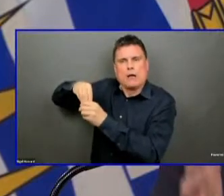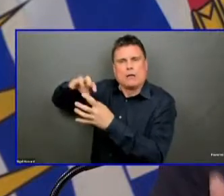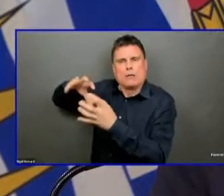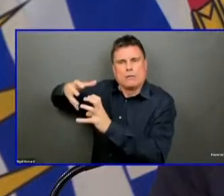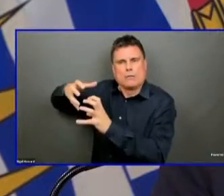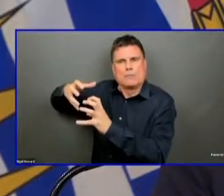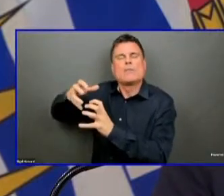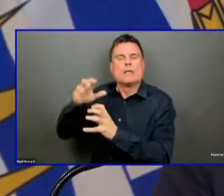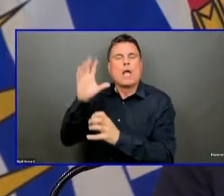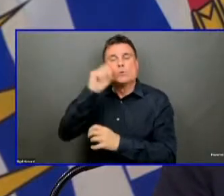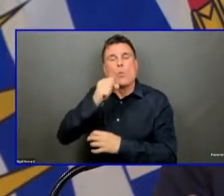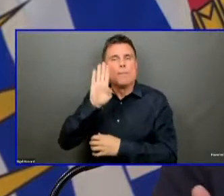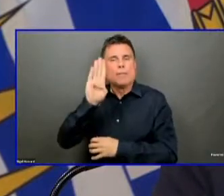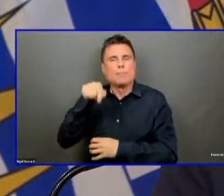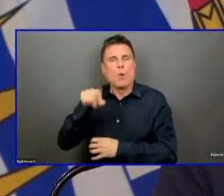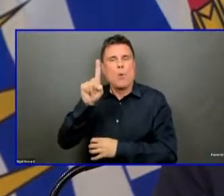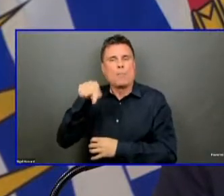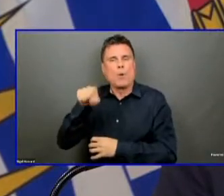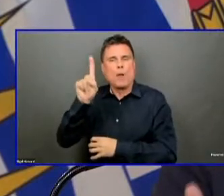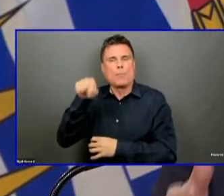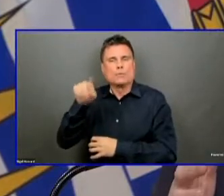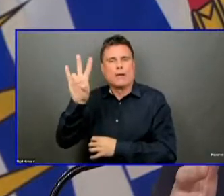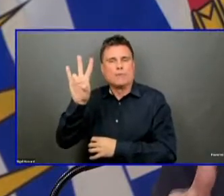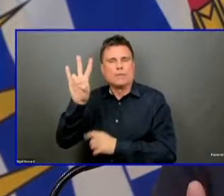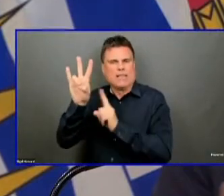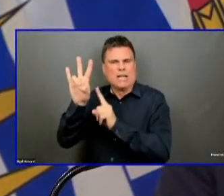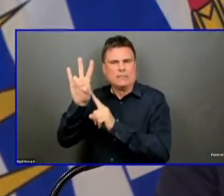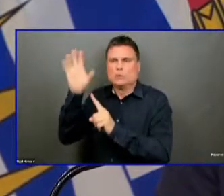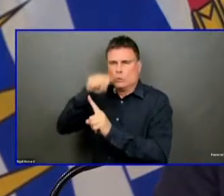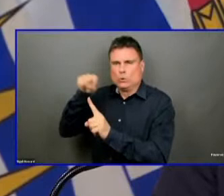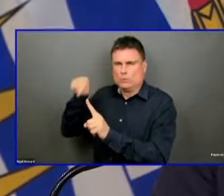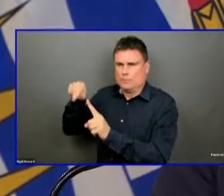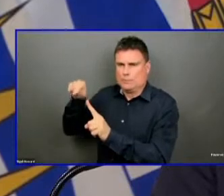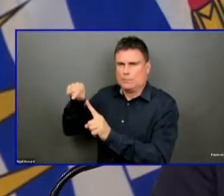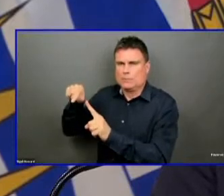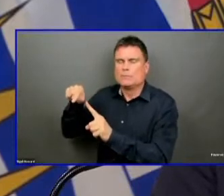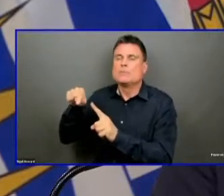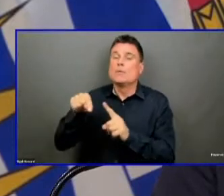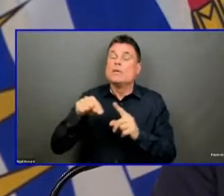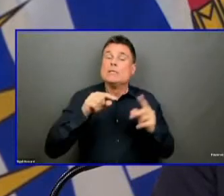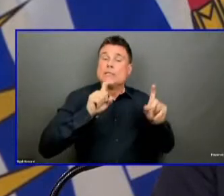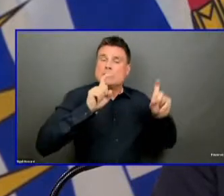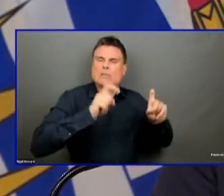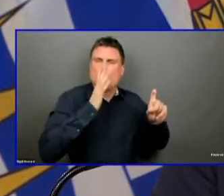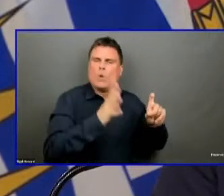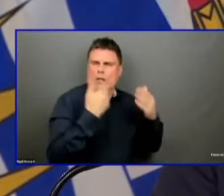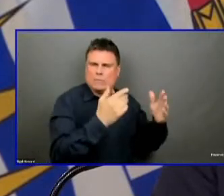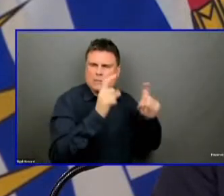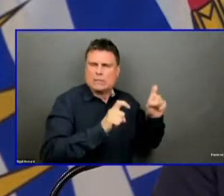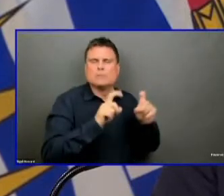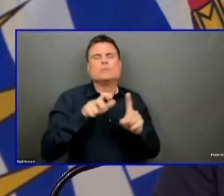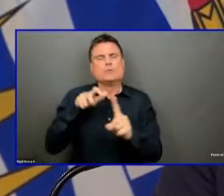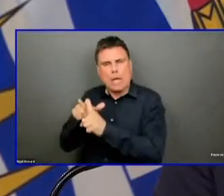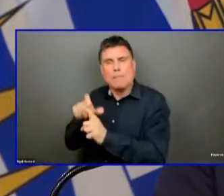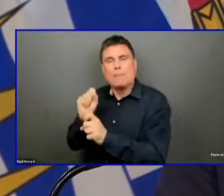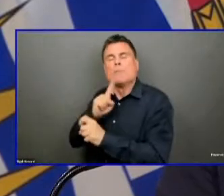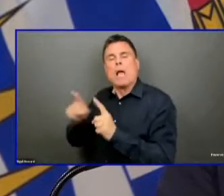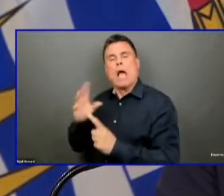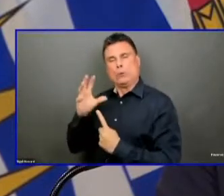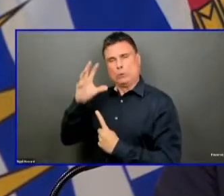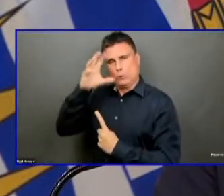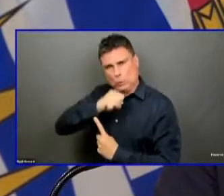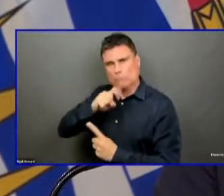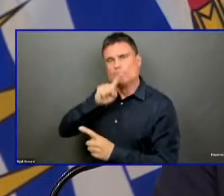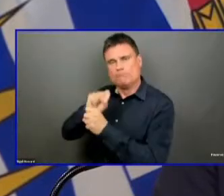ensuring adequate contact tracing, immediate contact tracing, and testing and monitoring of families and